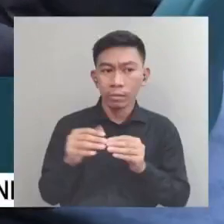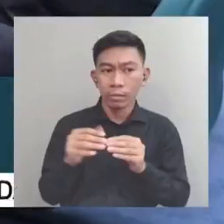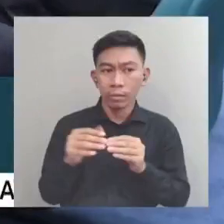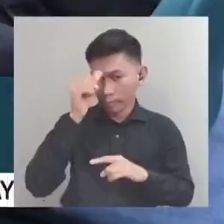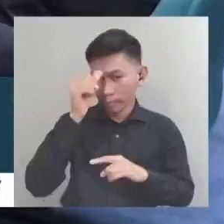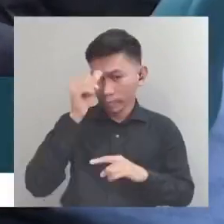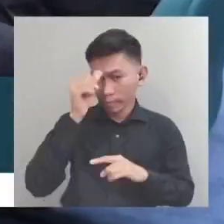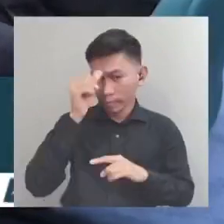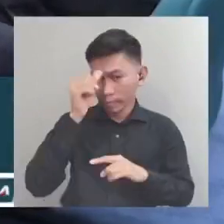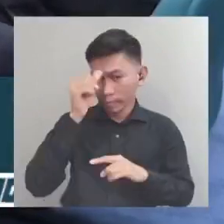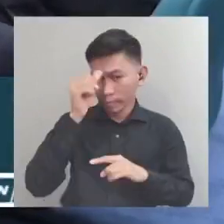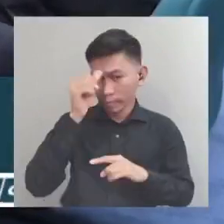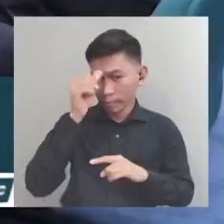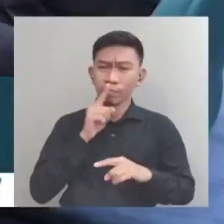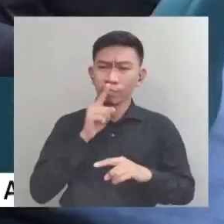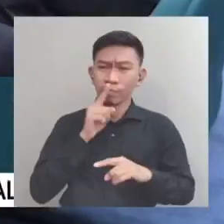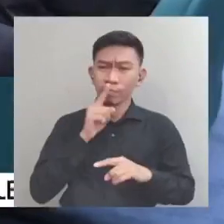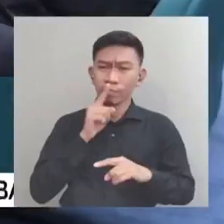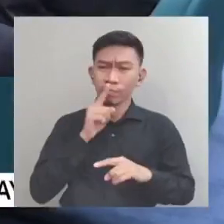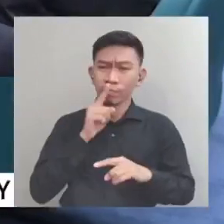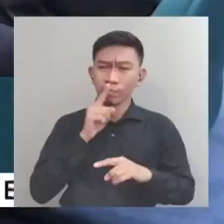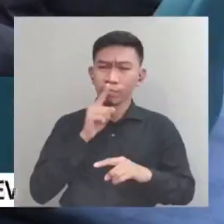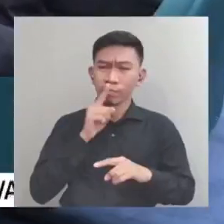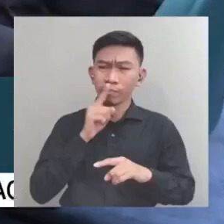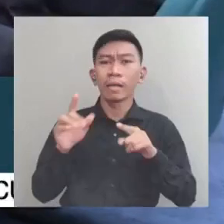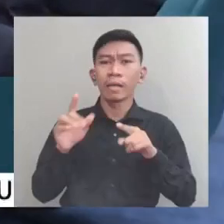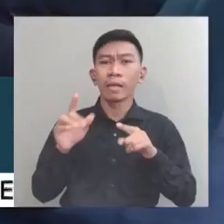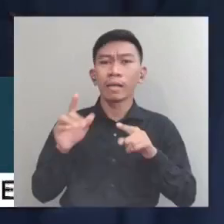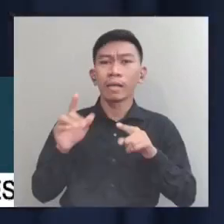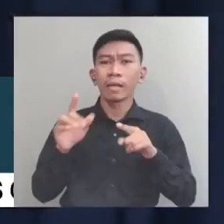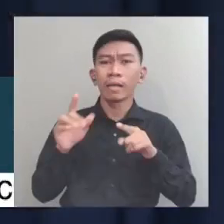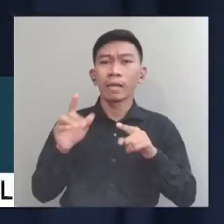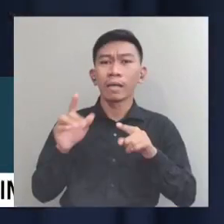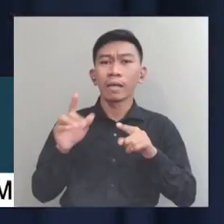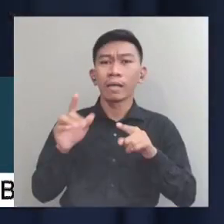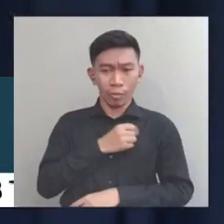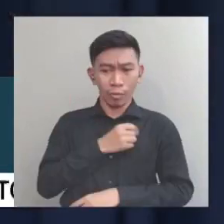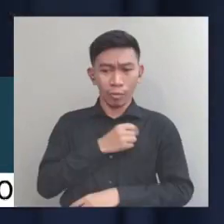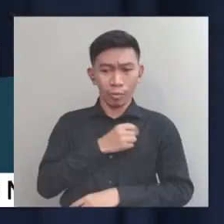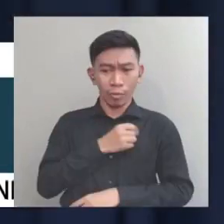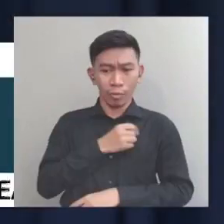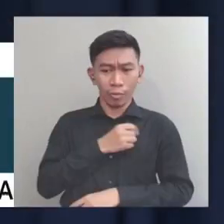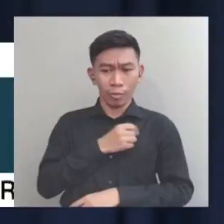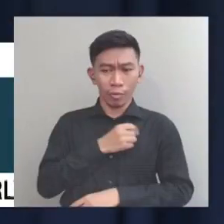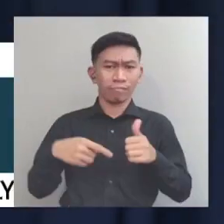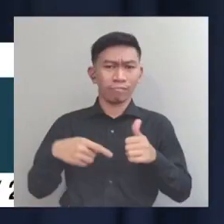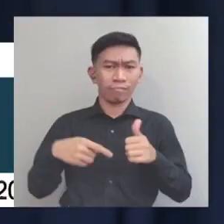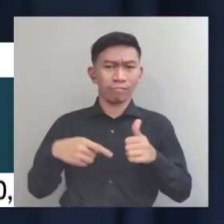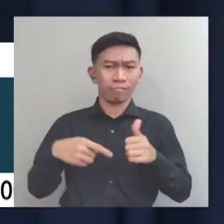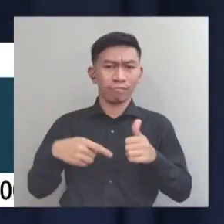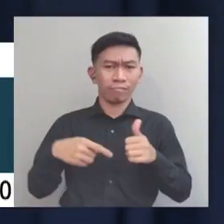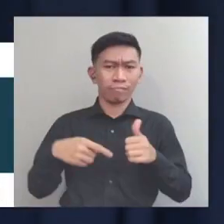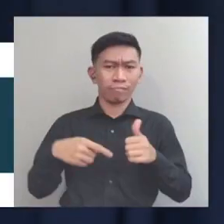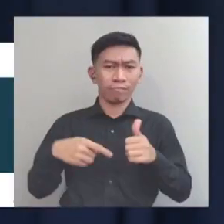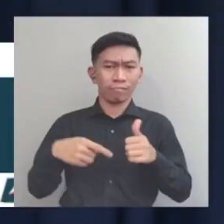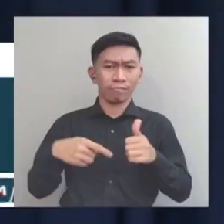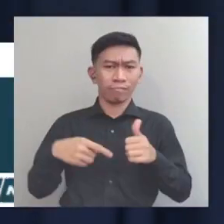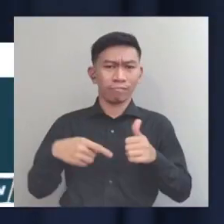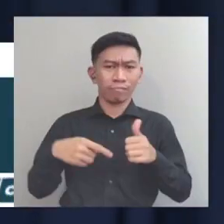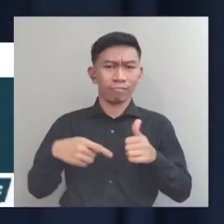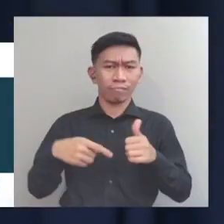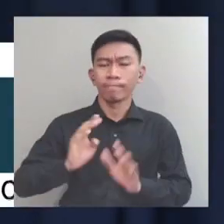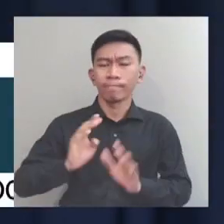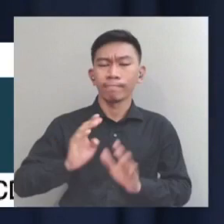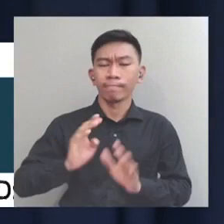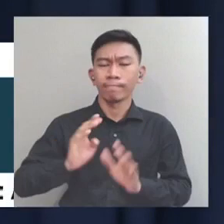the insults and cursing during committee hearings. I was asked by the Senate President then to look into the